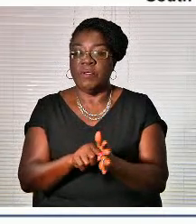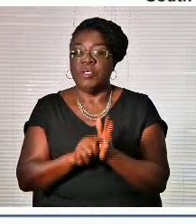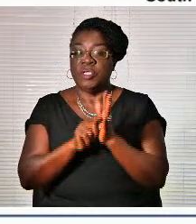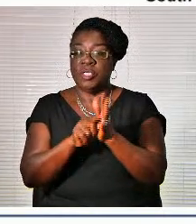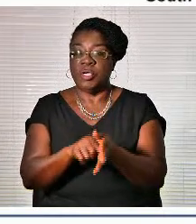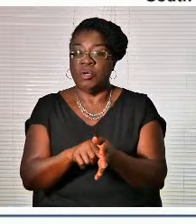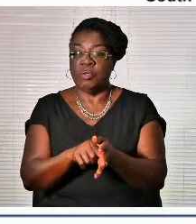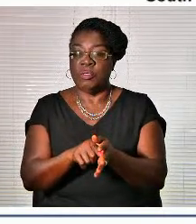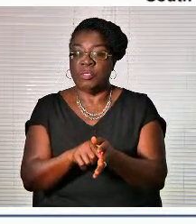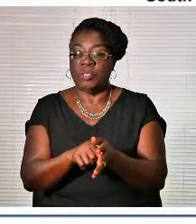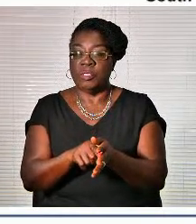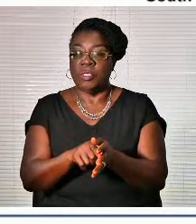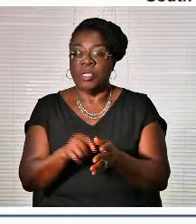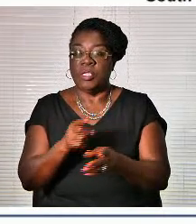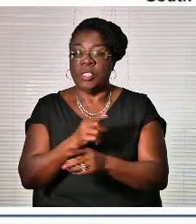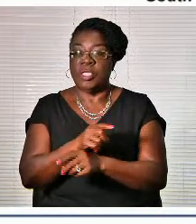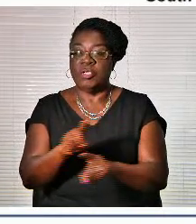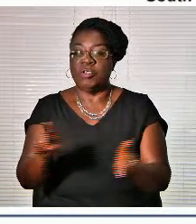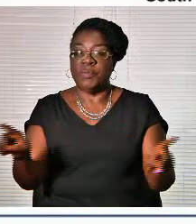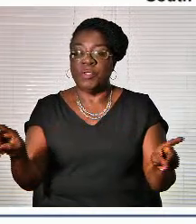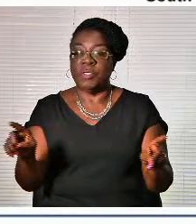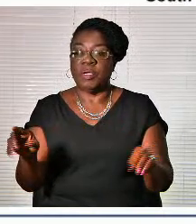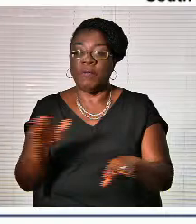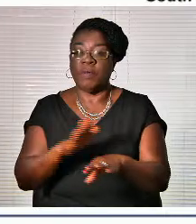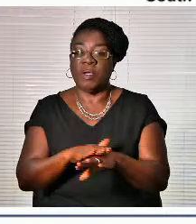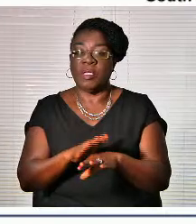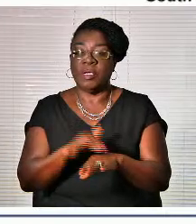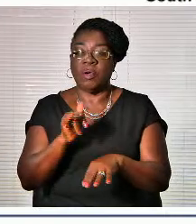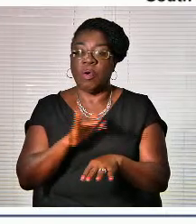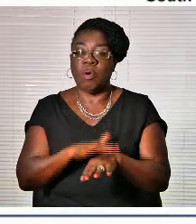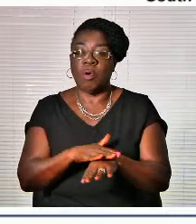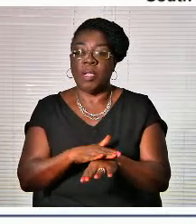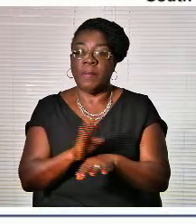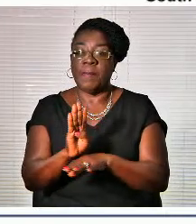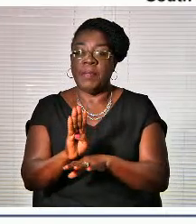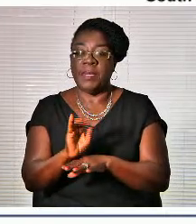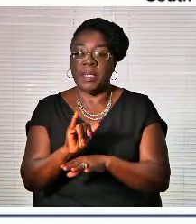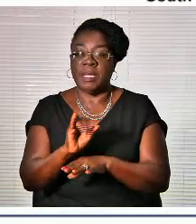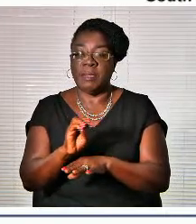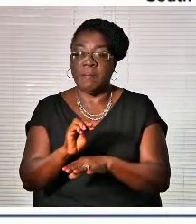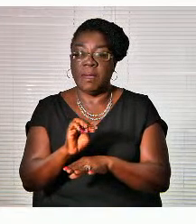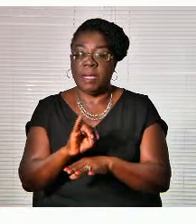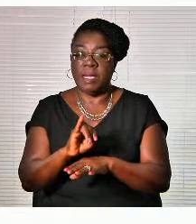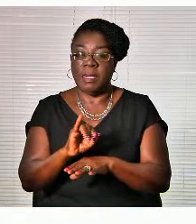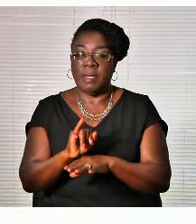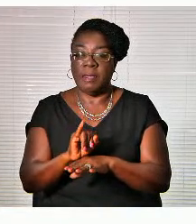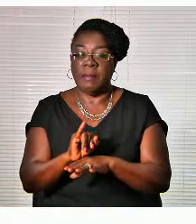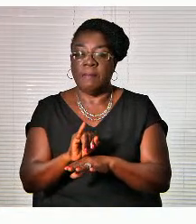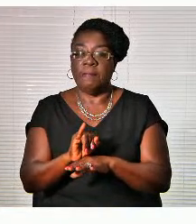shows the distribution of contacts on that particular island. Next.